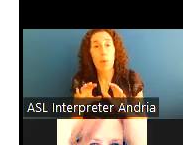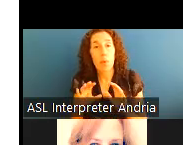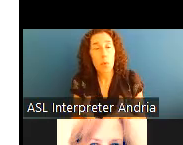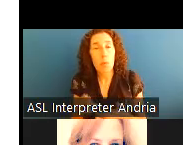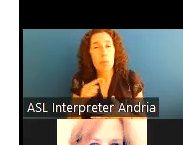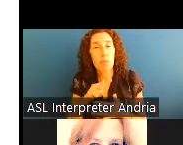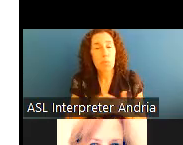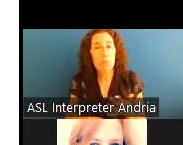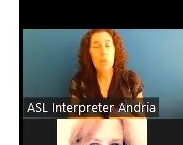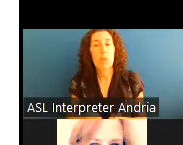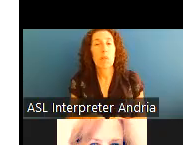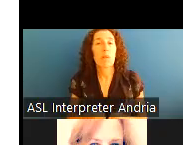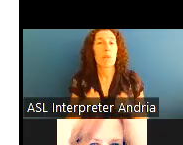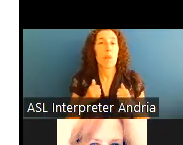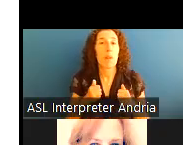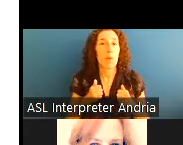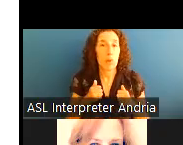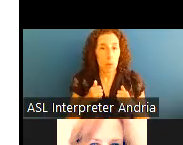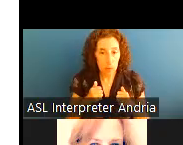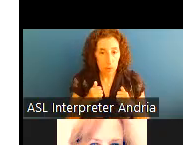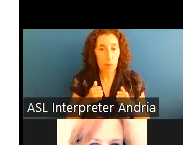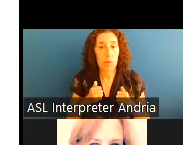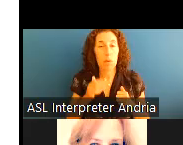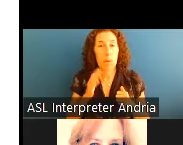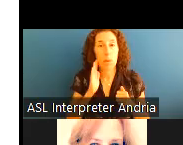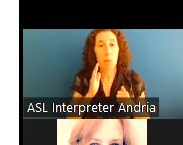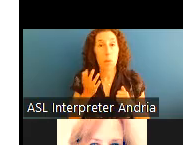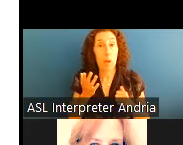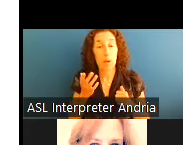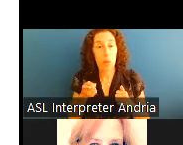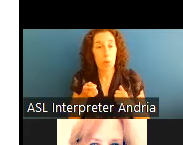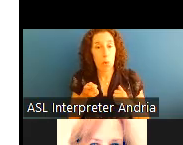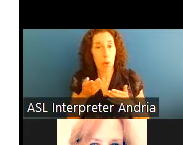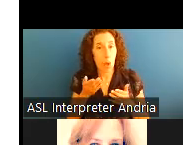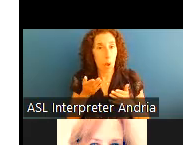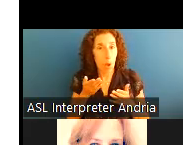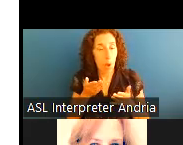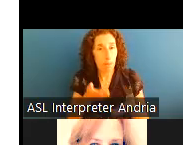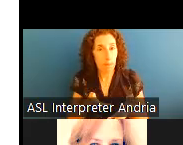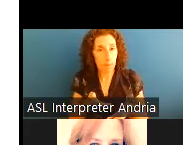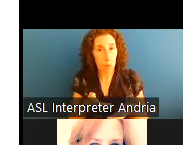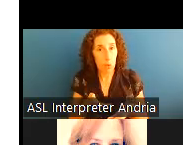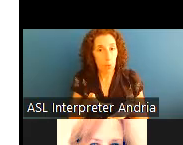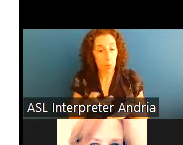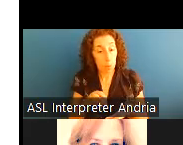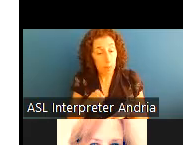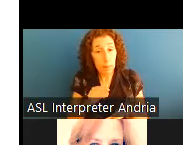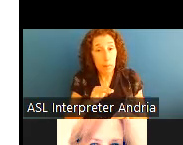the survivor will also be offered, as mentioned before, any sort of medication that may be needed. So that can include